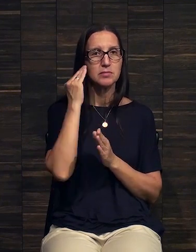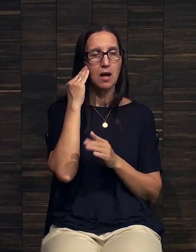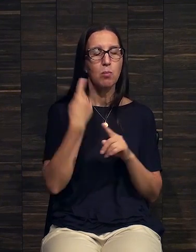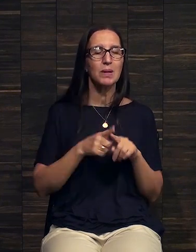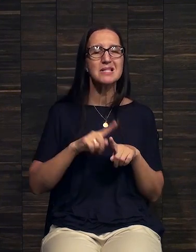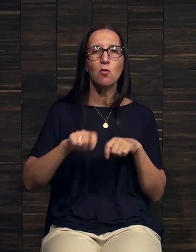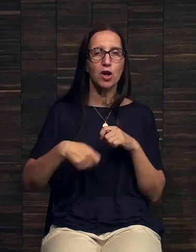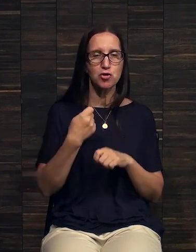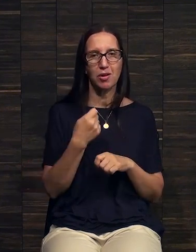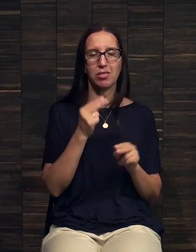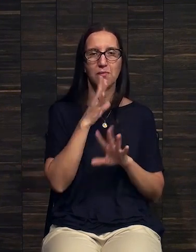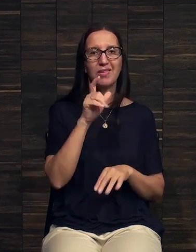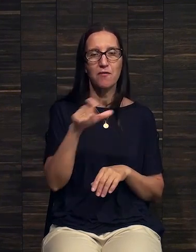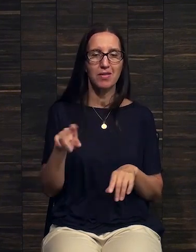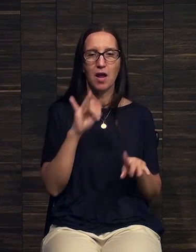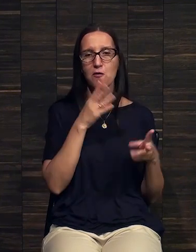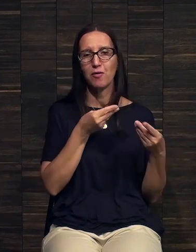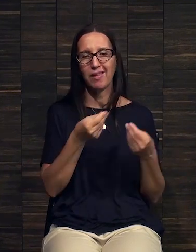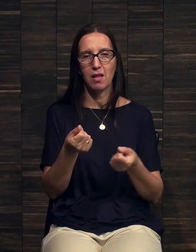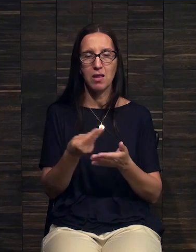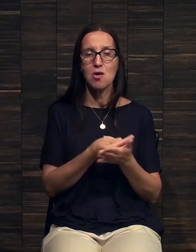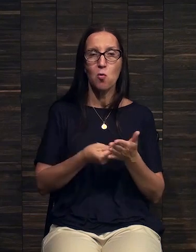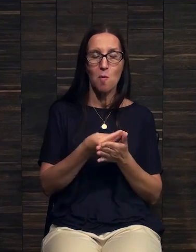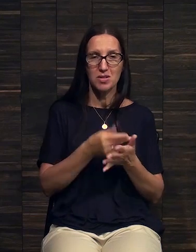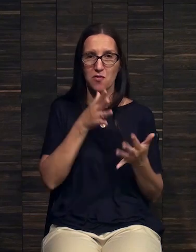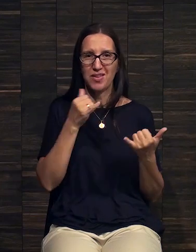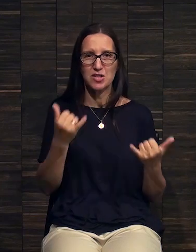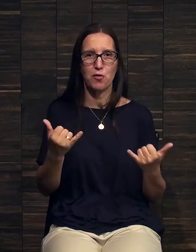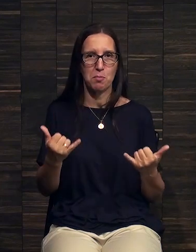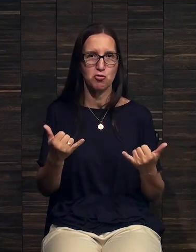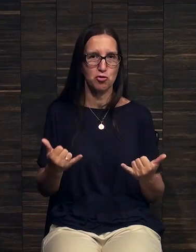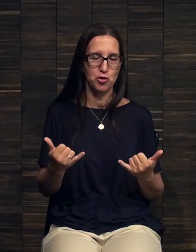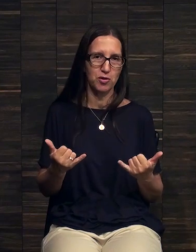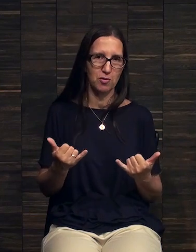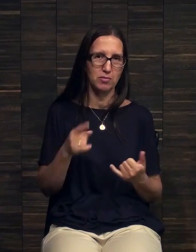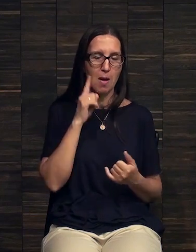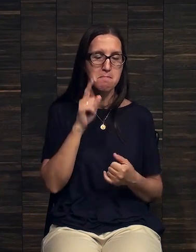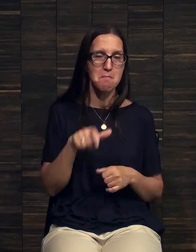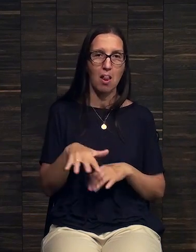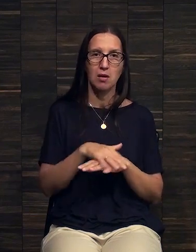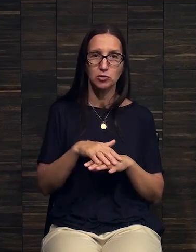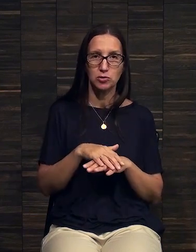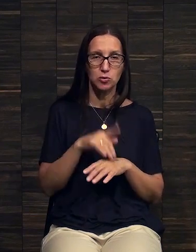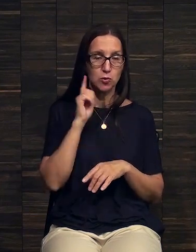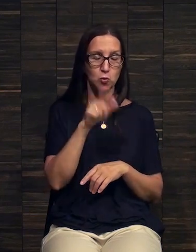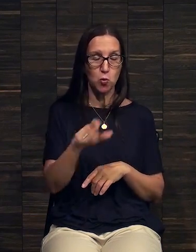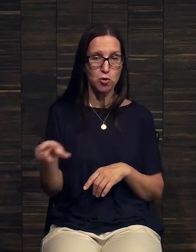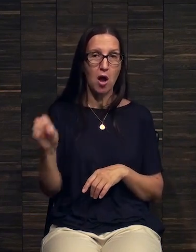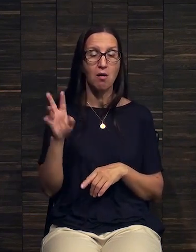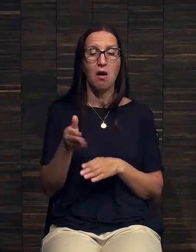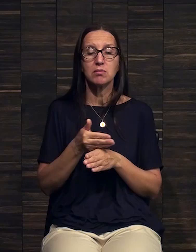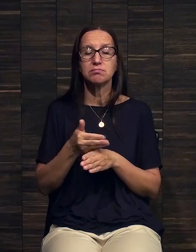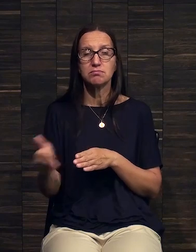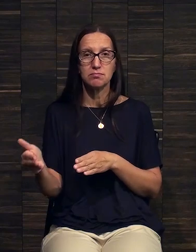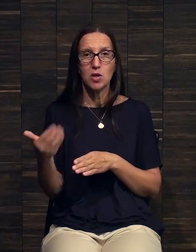influence of comic books on today's youth and how do they impact the youth generation.